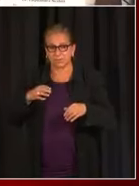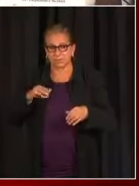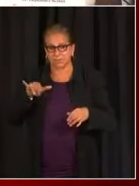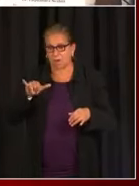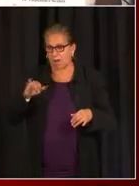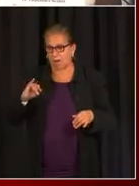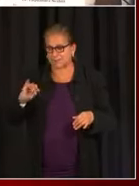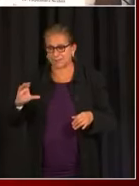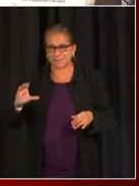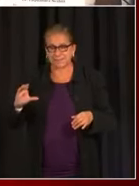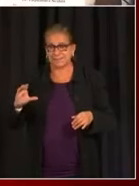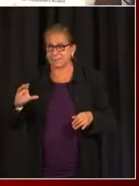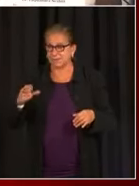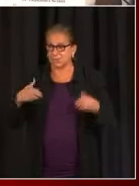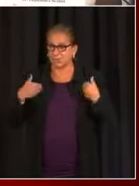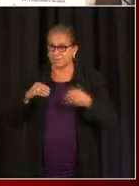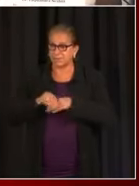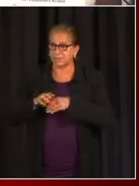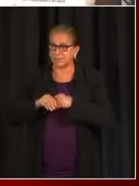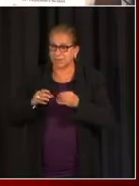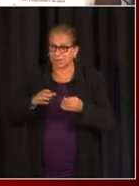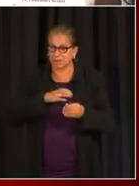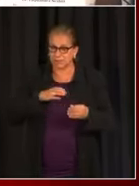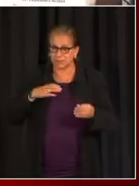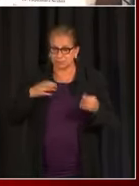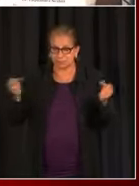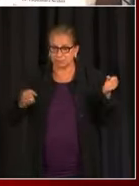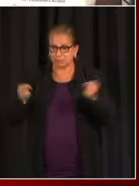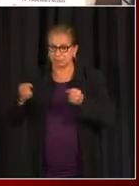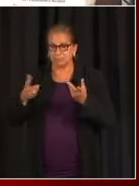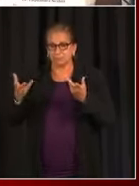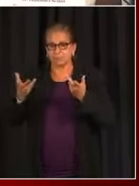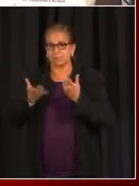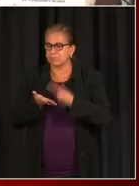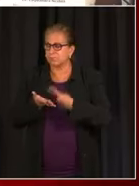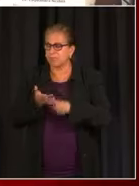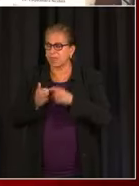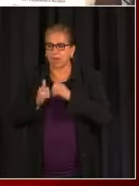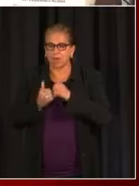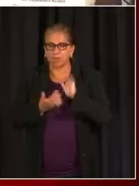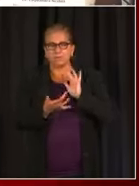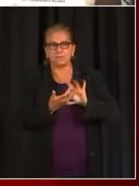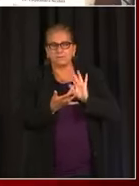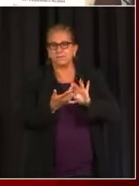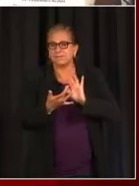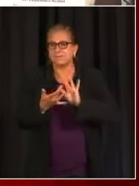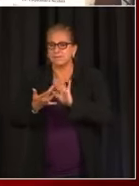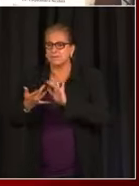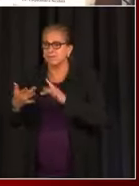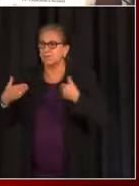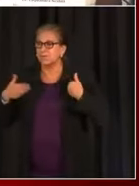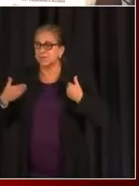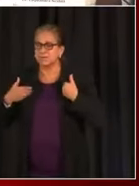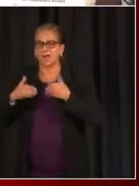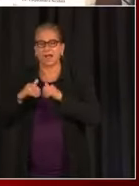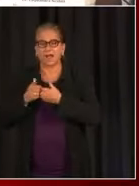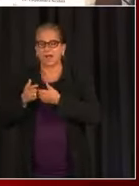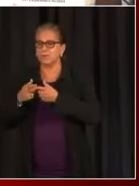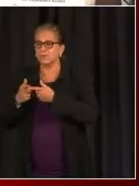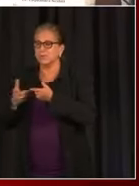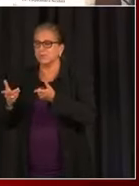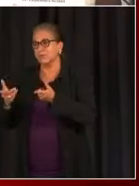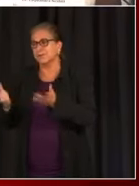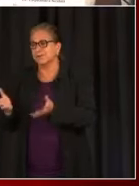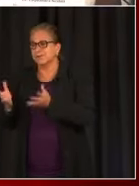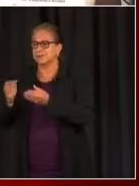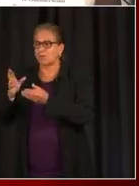together some of the district's youth to talk about their own experience with getting vaccinated, to share why they